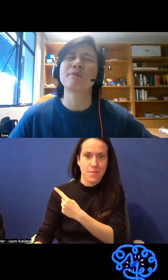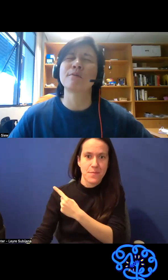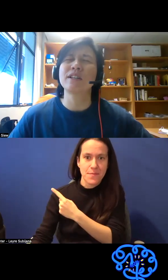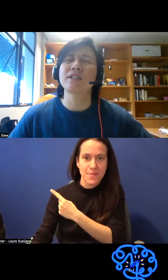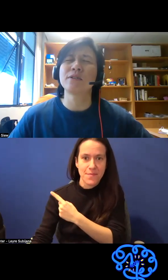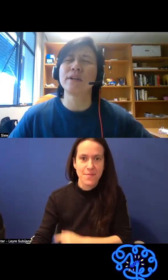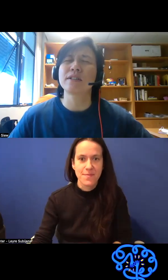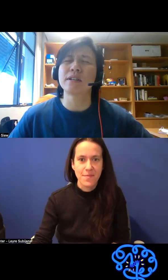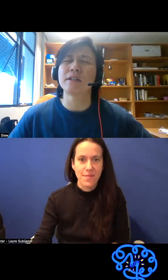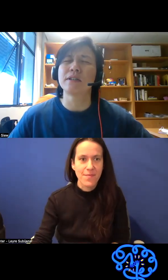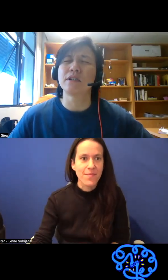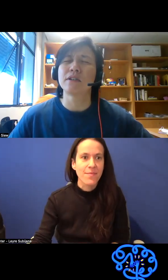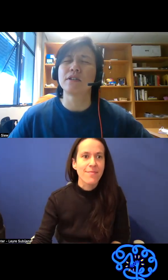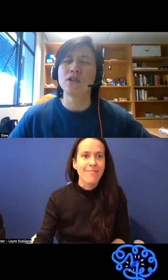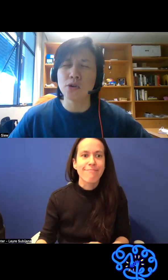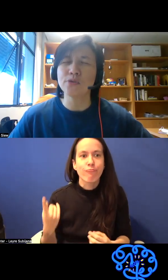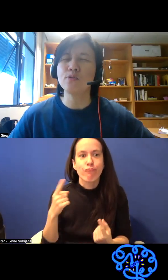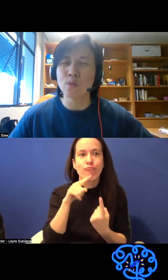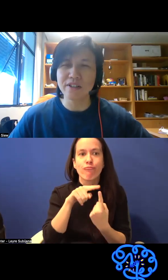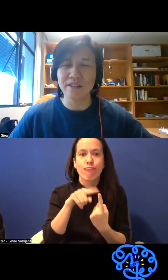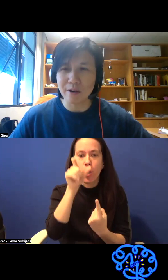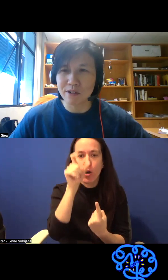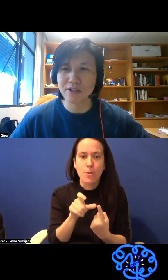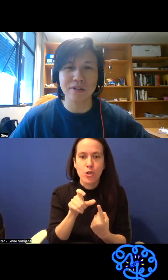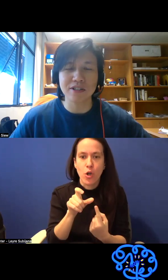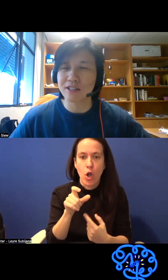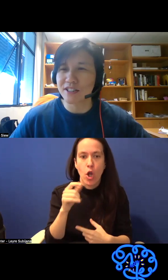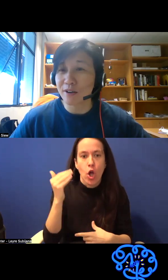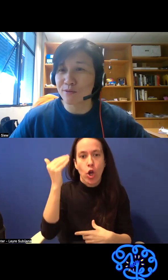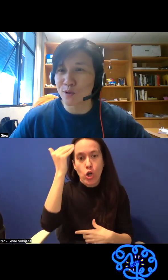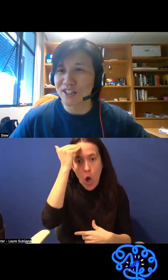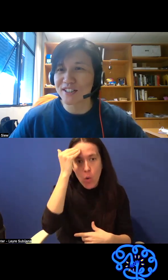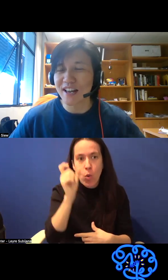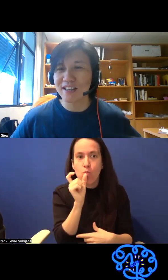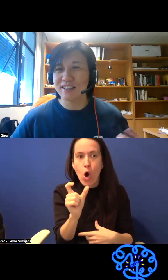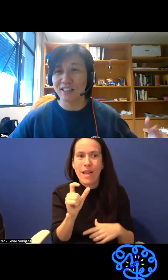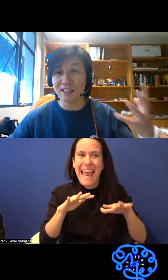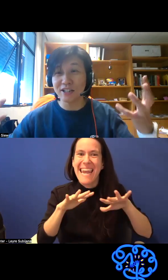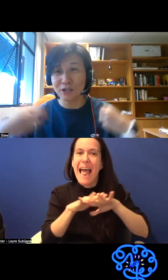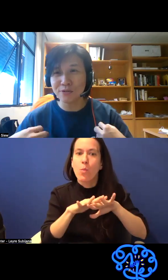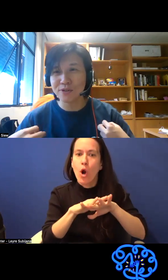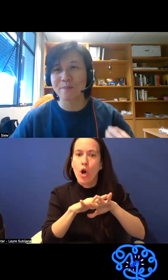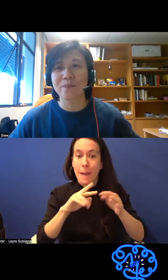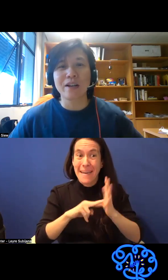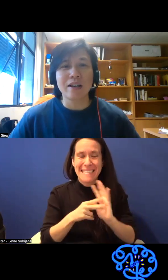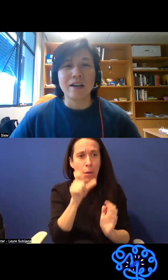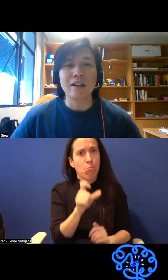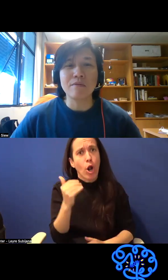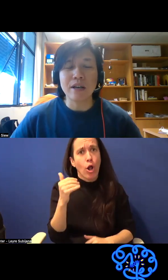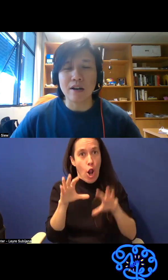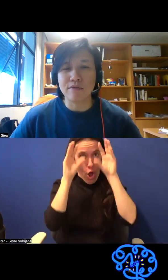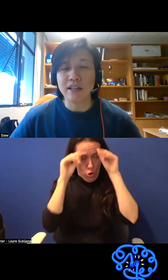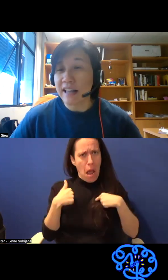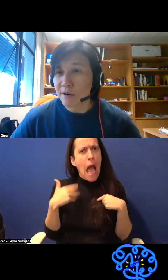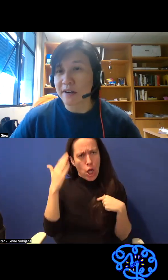okay, what is known as a known word network. So this is the set of words that the learner knows. And then